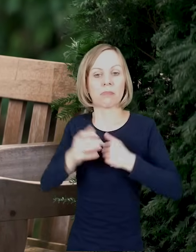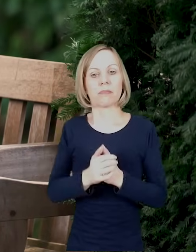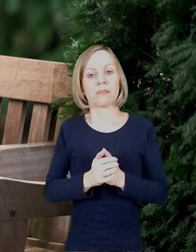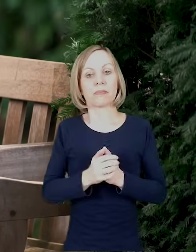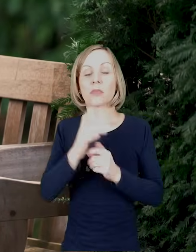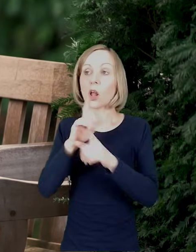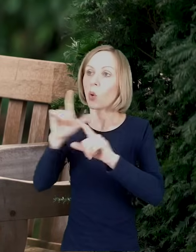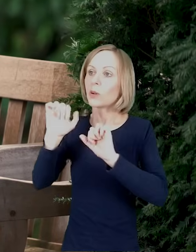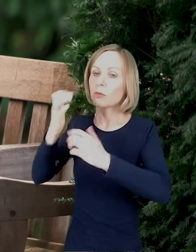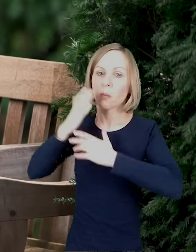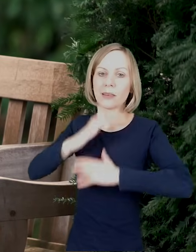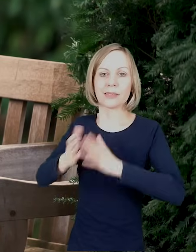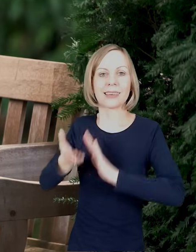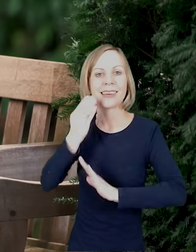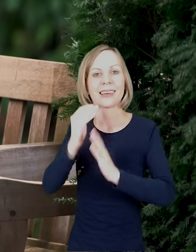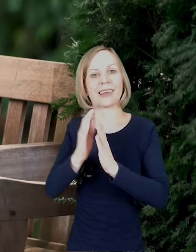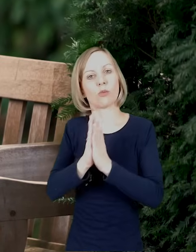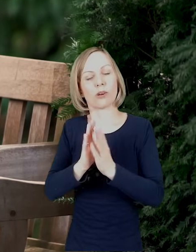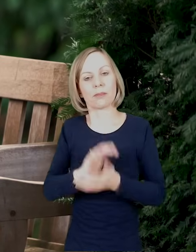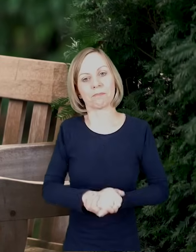mercy, hear our prayer.